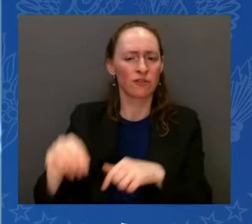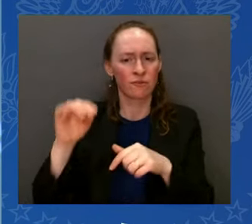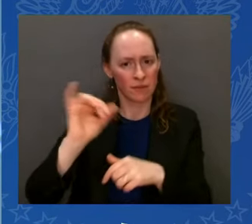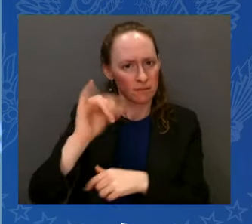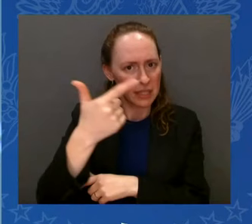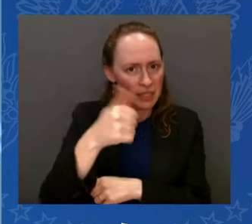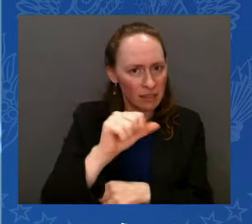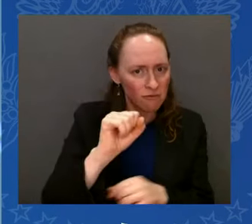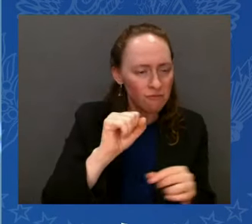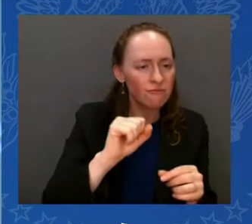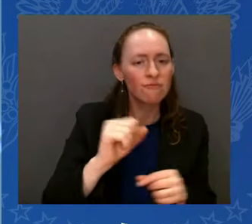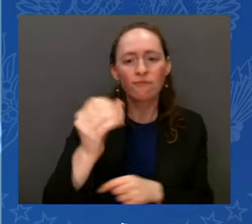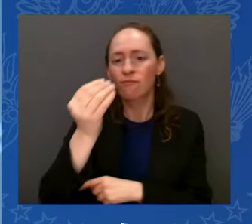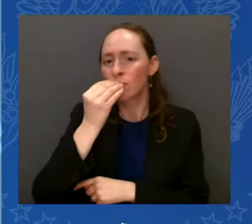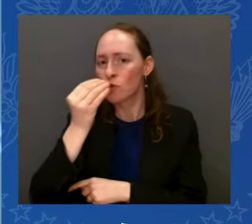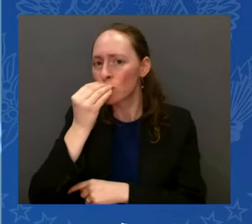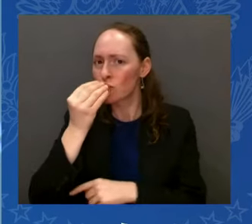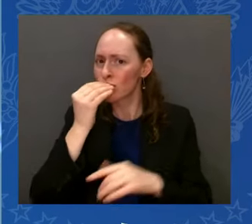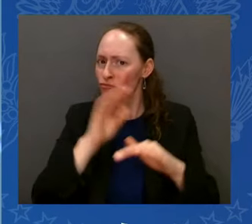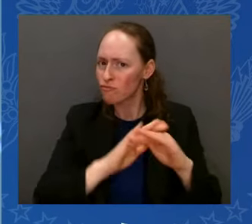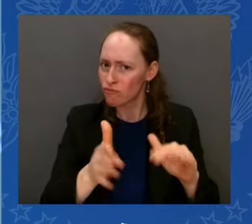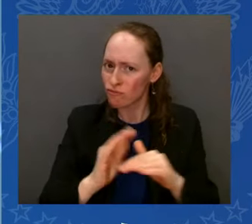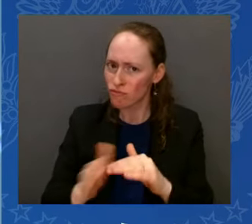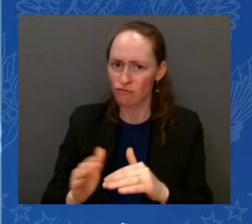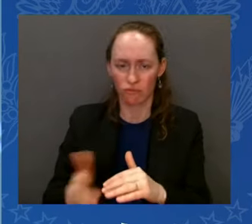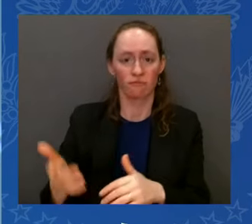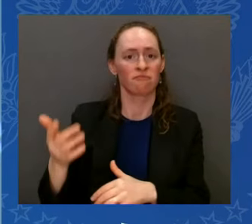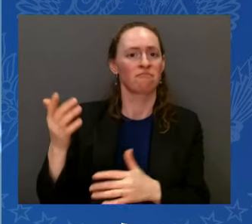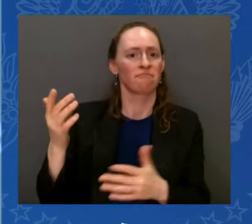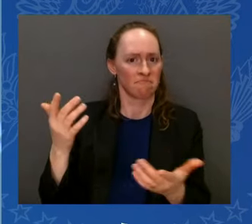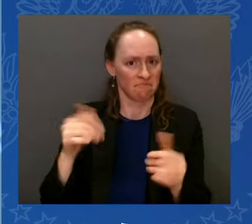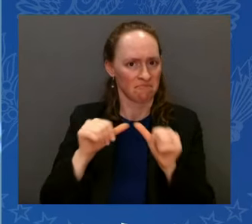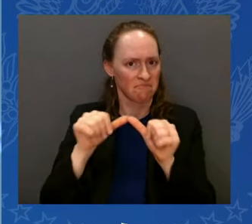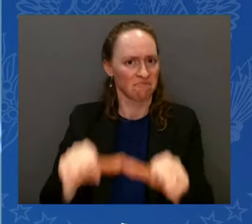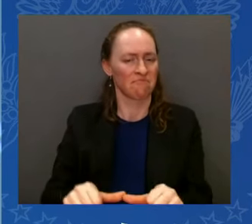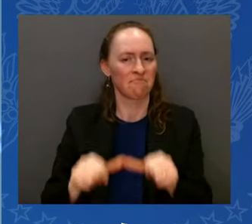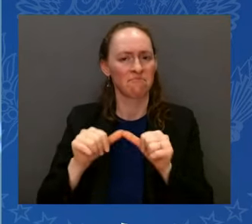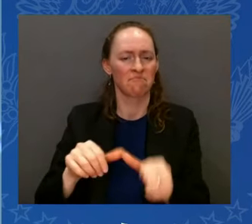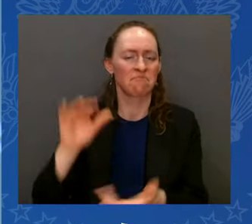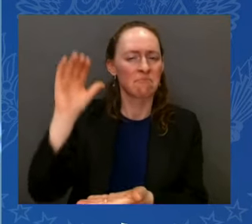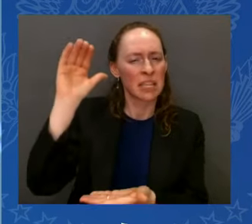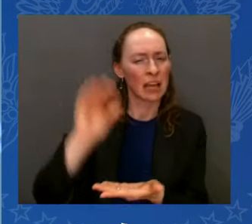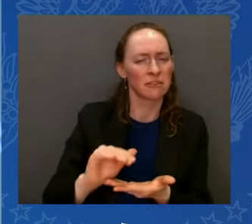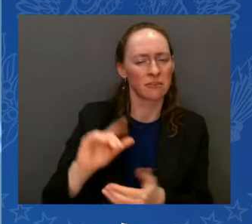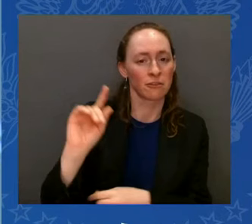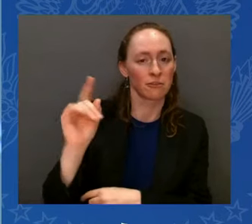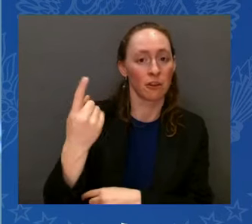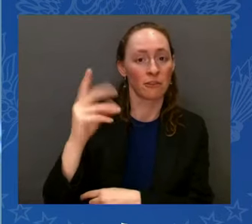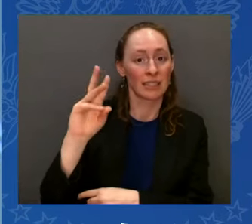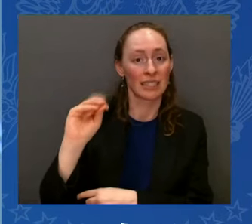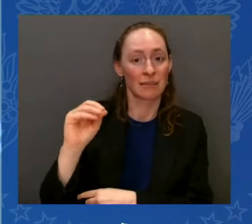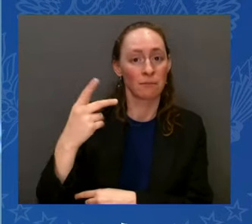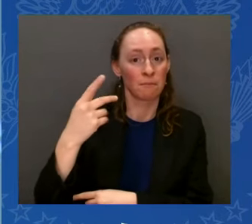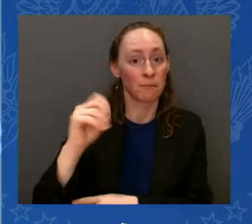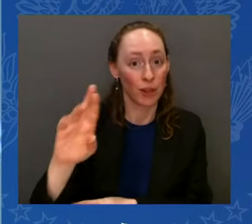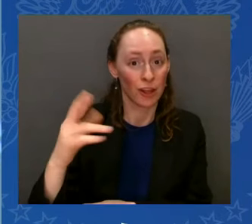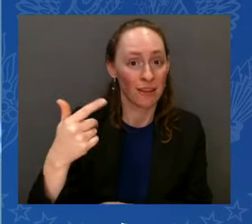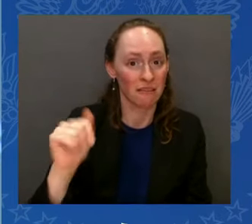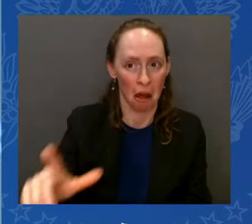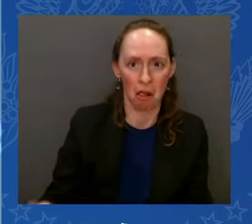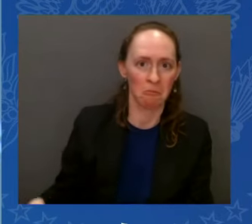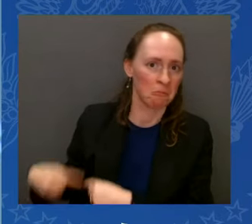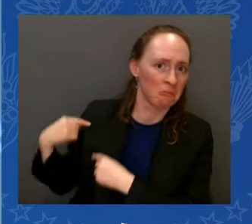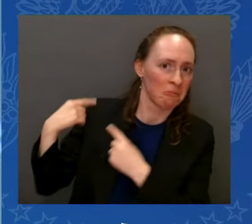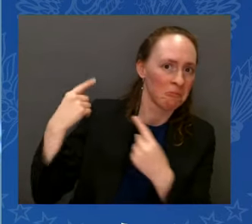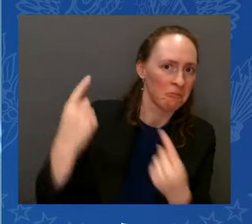peak. Real wages for working Americans are up over the last several months, delivering welcome breathing room. Melissa, my dad would say, all I'm